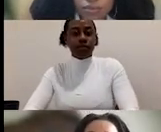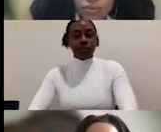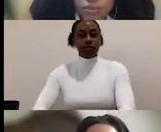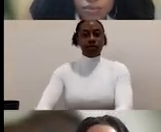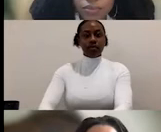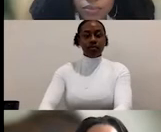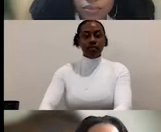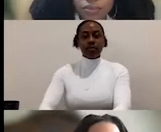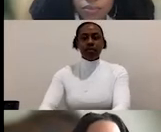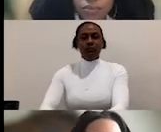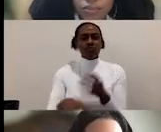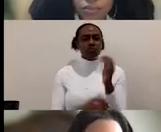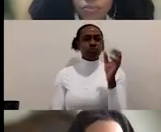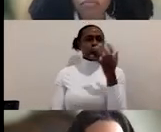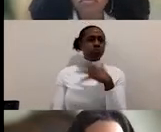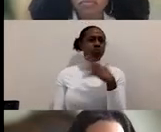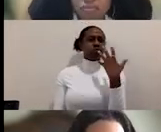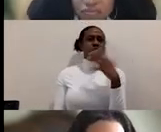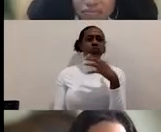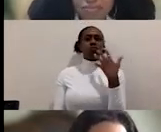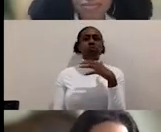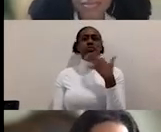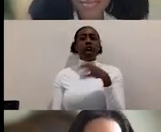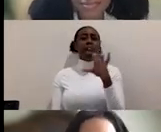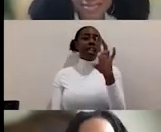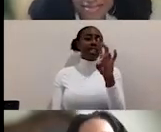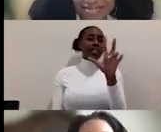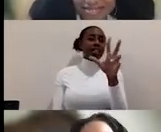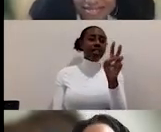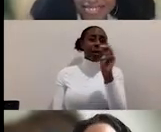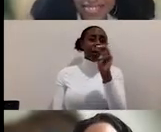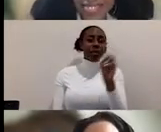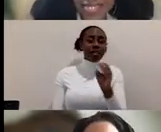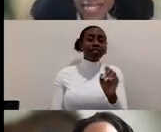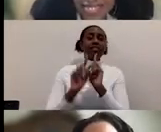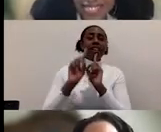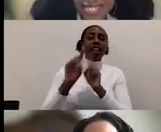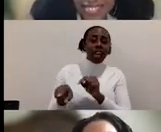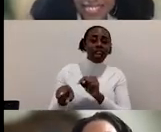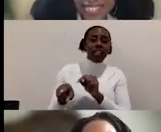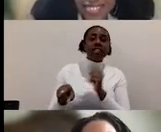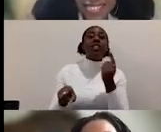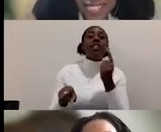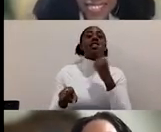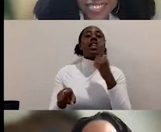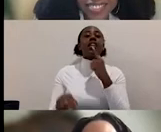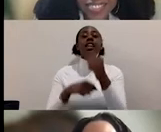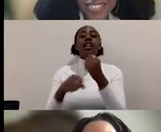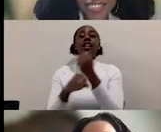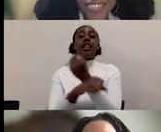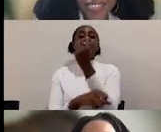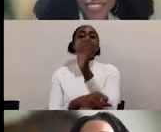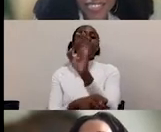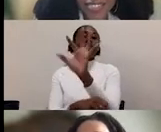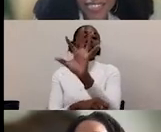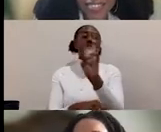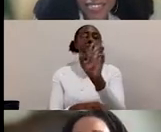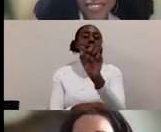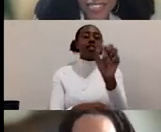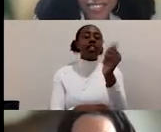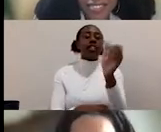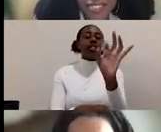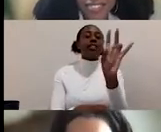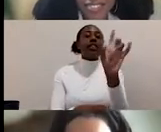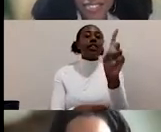Oh, wow. Okay. So 73% came through with 1956 to 1971, and you